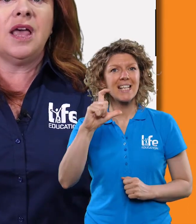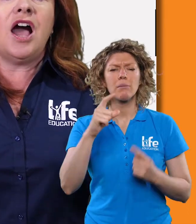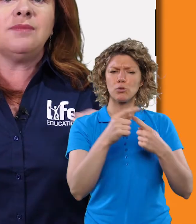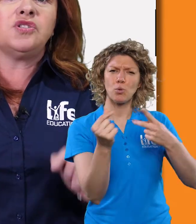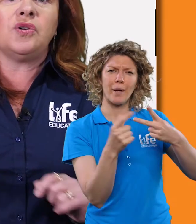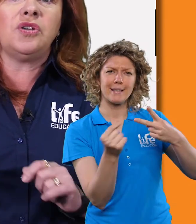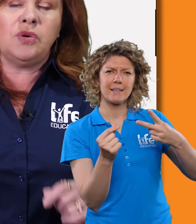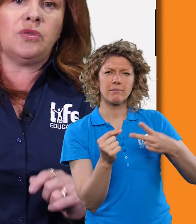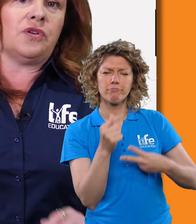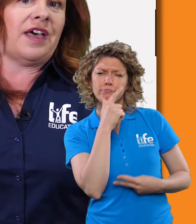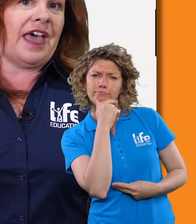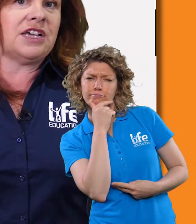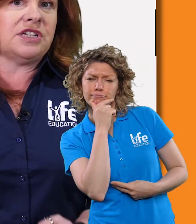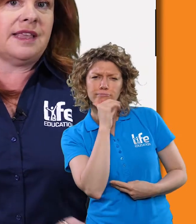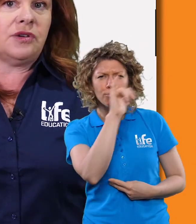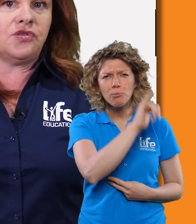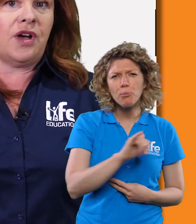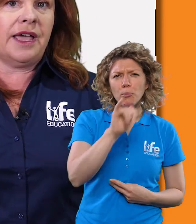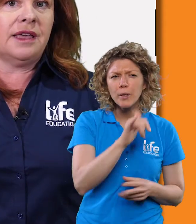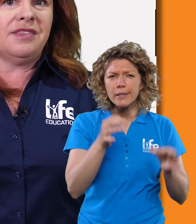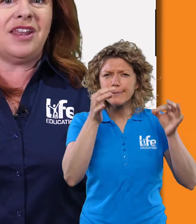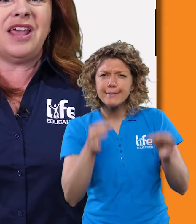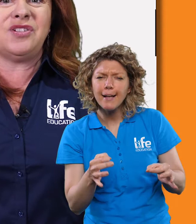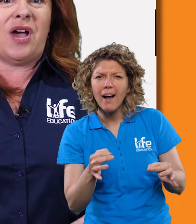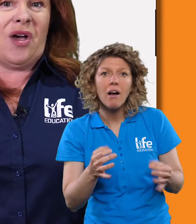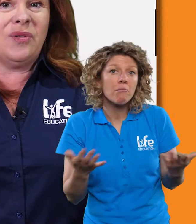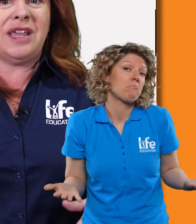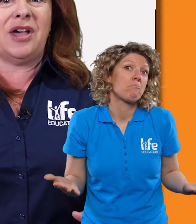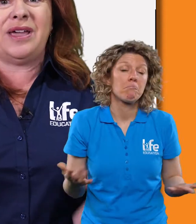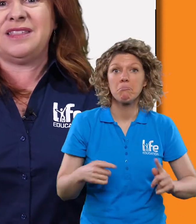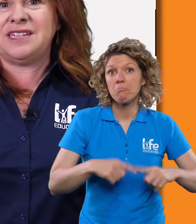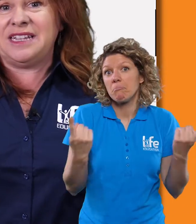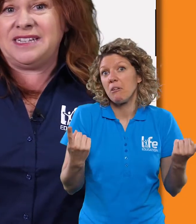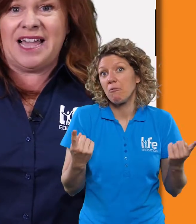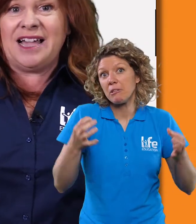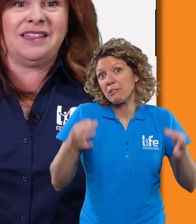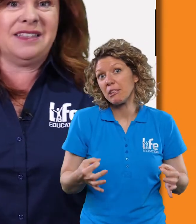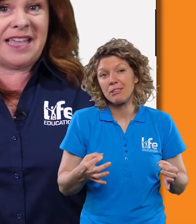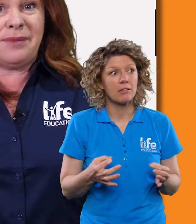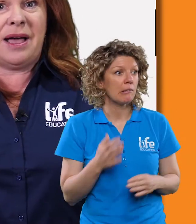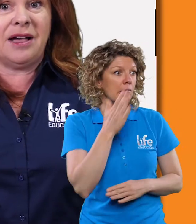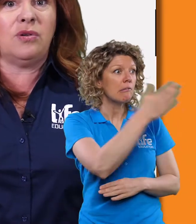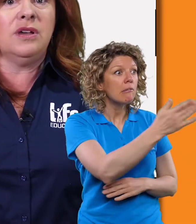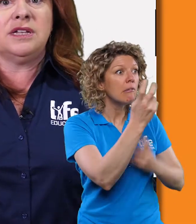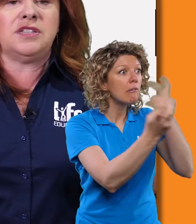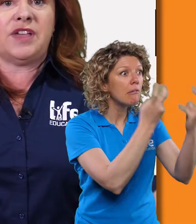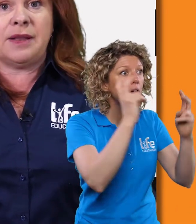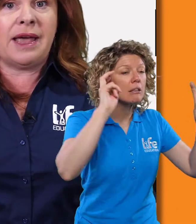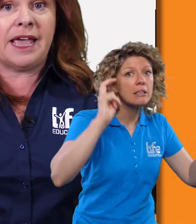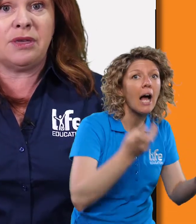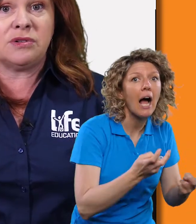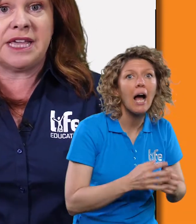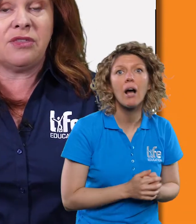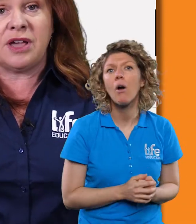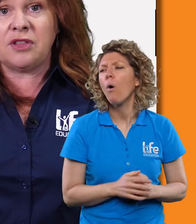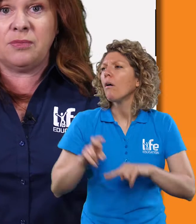action? I'm sure you thought of other actions they could try. They don't have to only go either to the dark in the skate park or just forget about